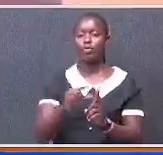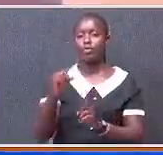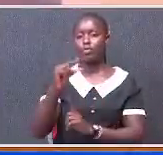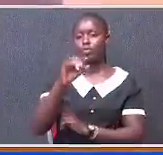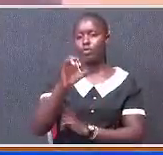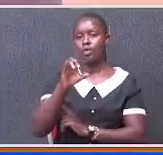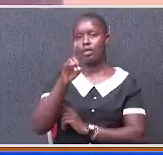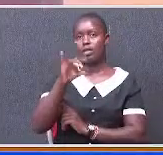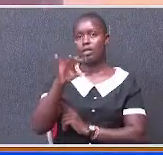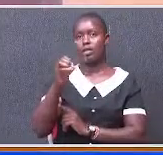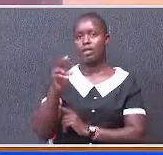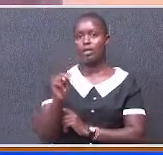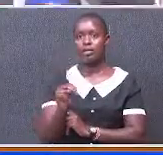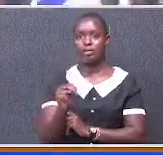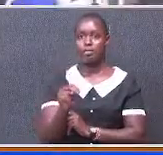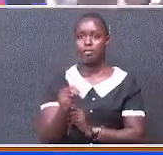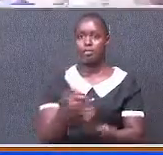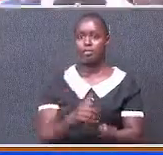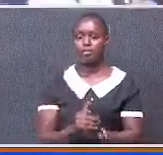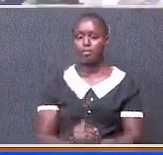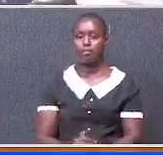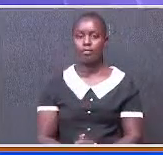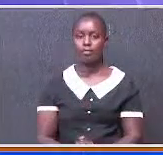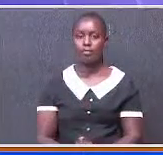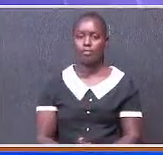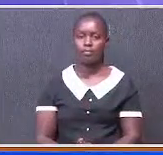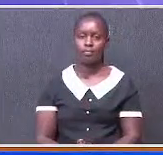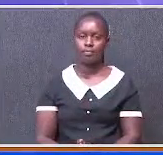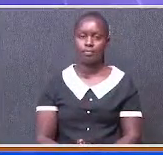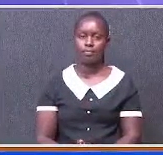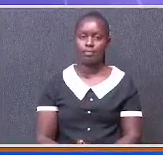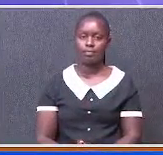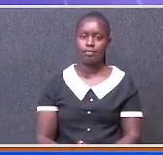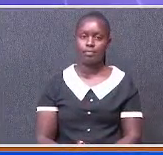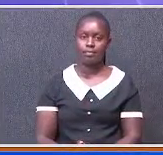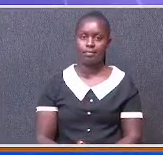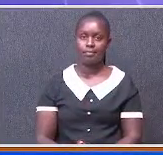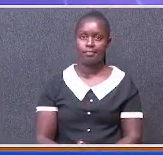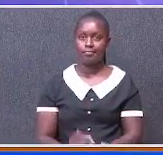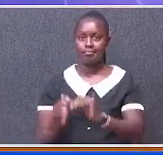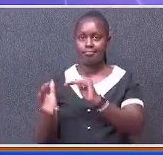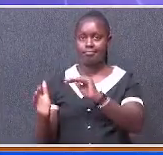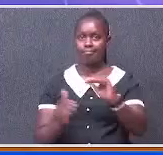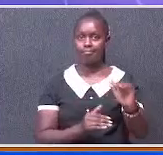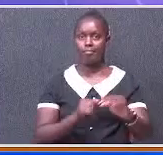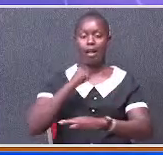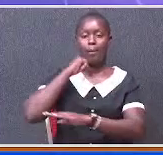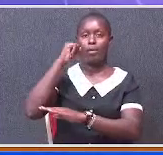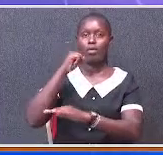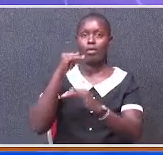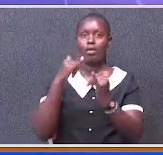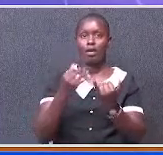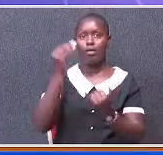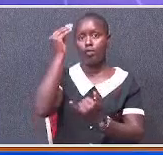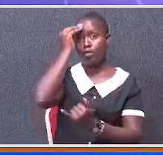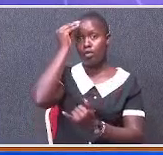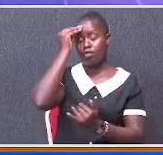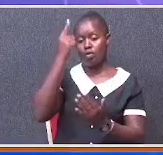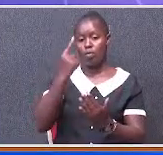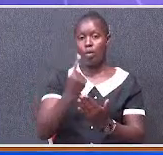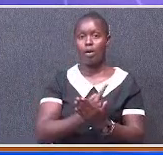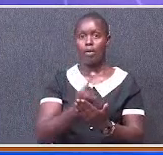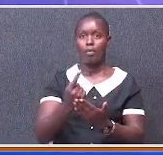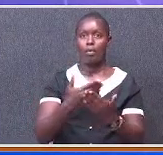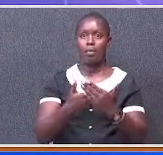Kirobi, TV 47, Nairobi. And from matters politics to matters education, a week before the Minister